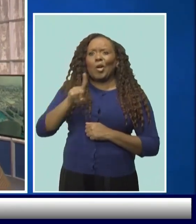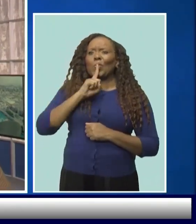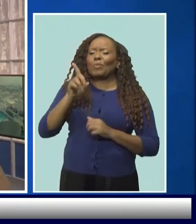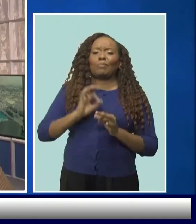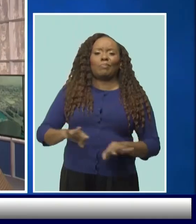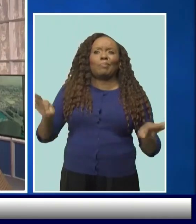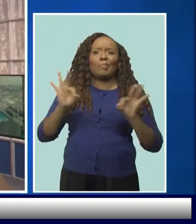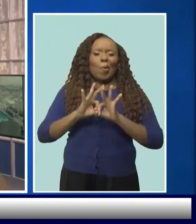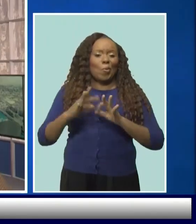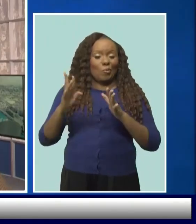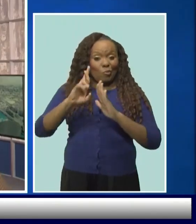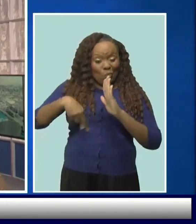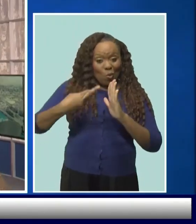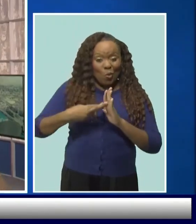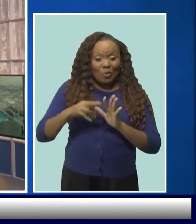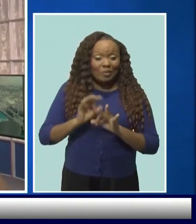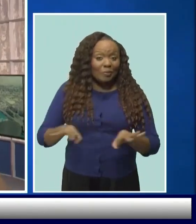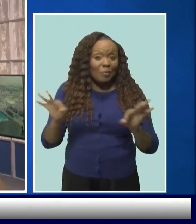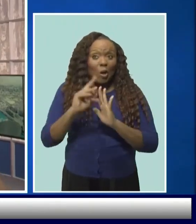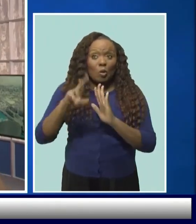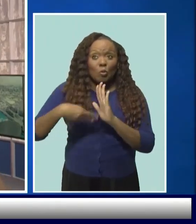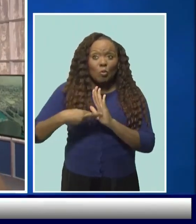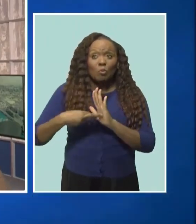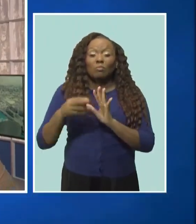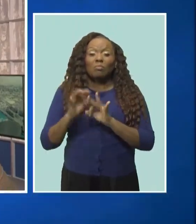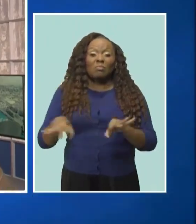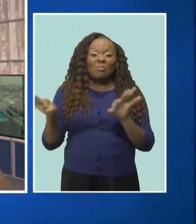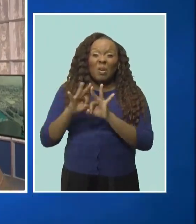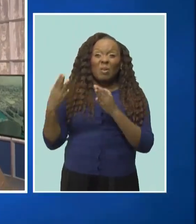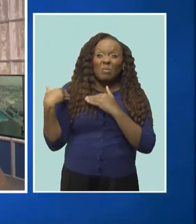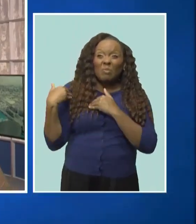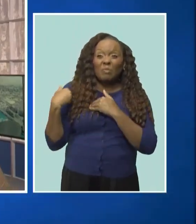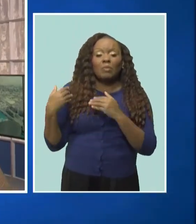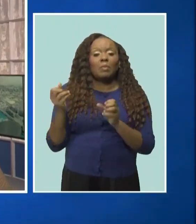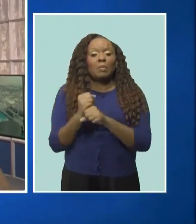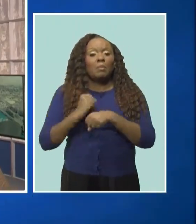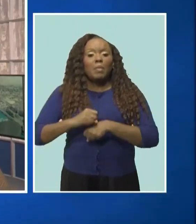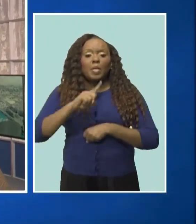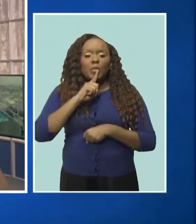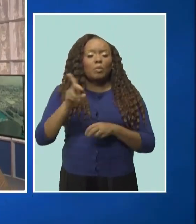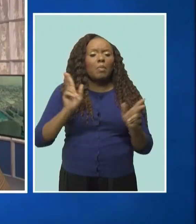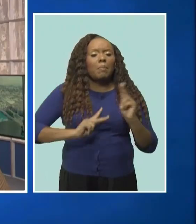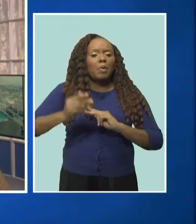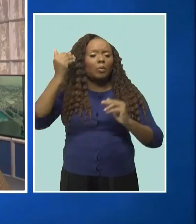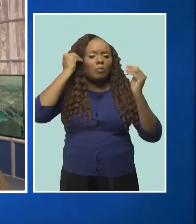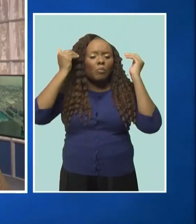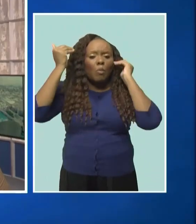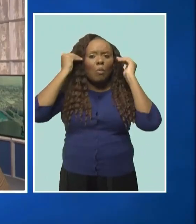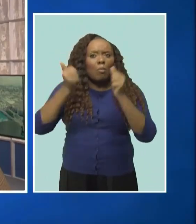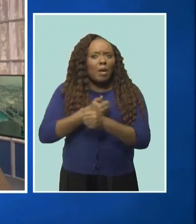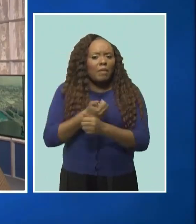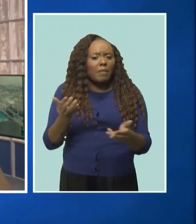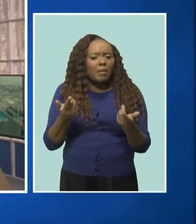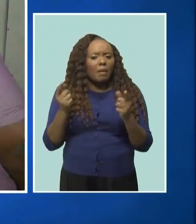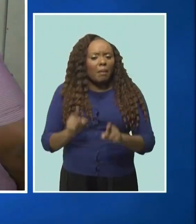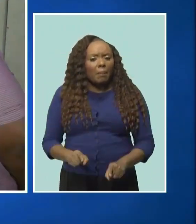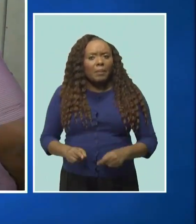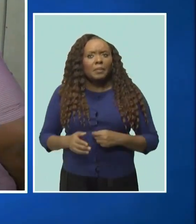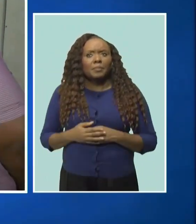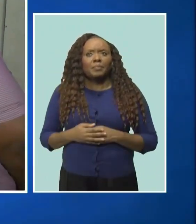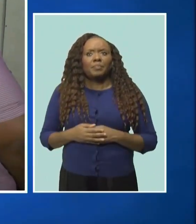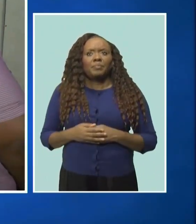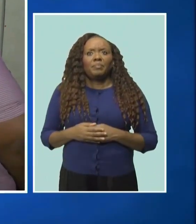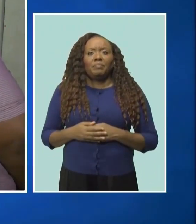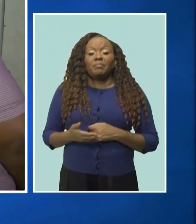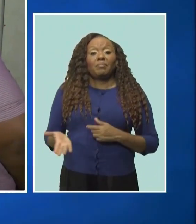terms of keeping the industry and the general public at large informed of everything which is happening. Mr. Griffith, who brings